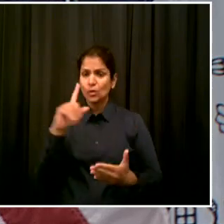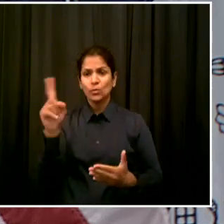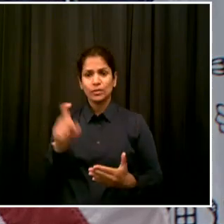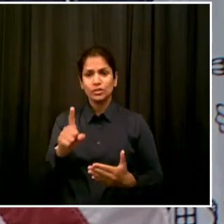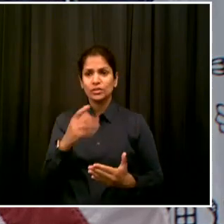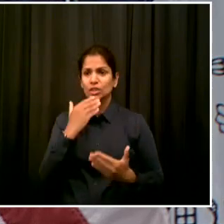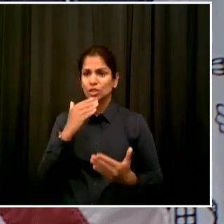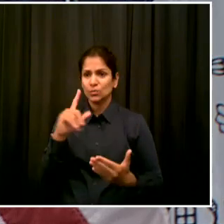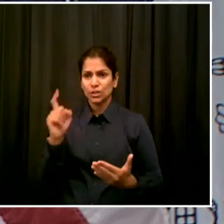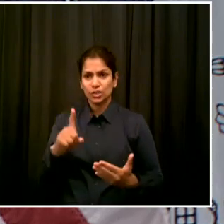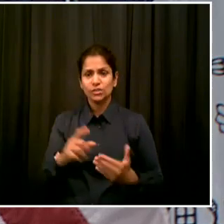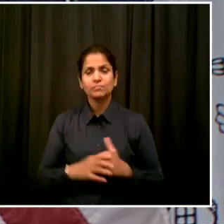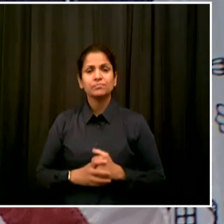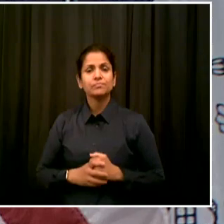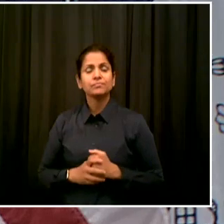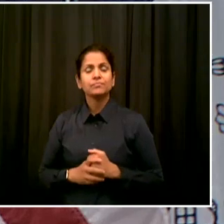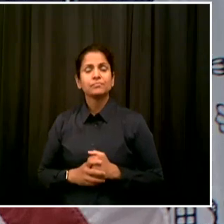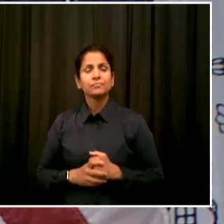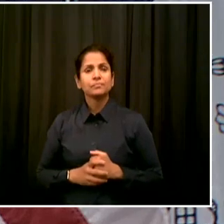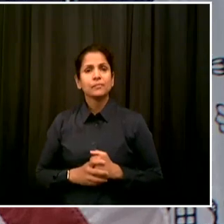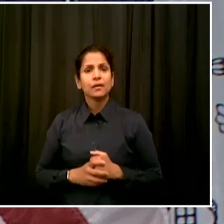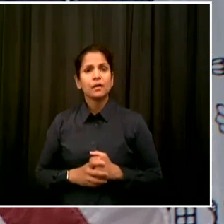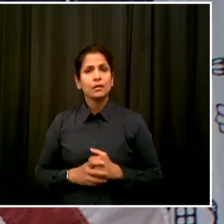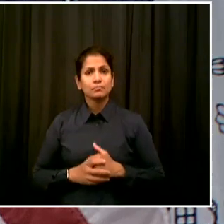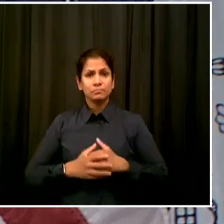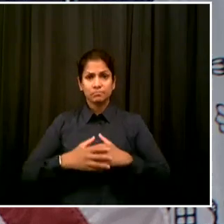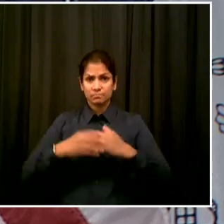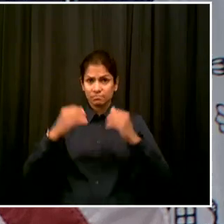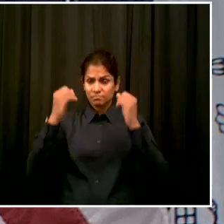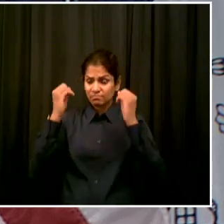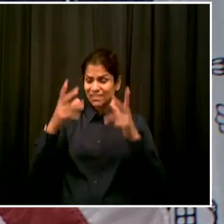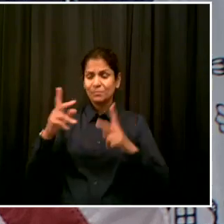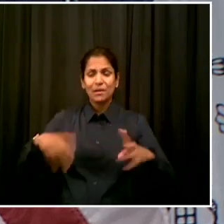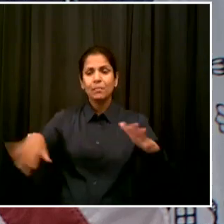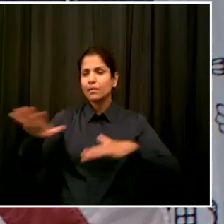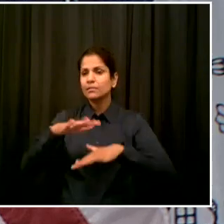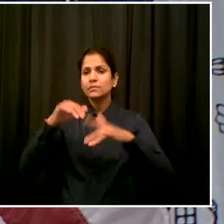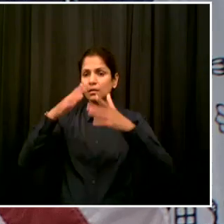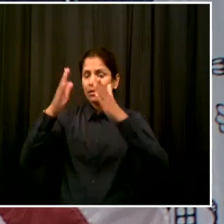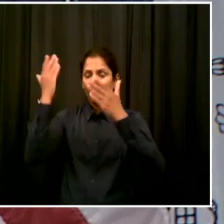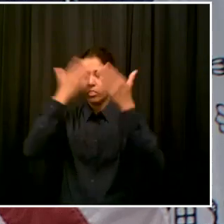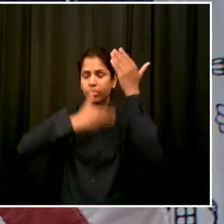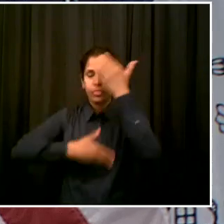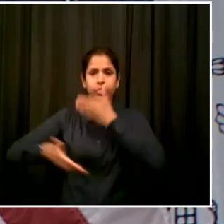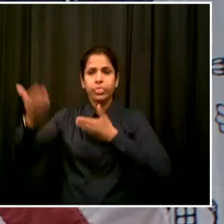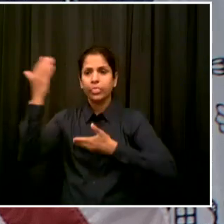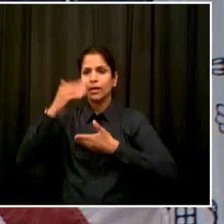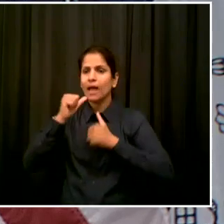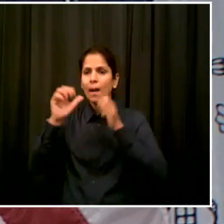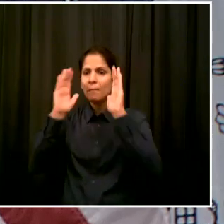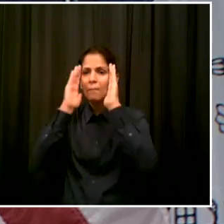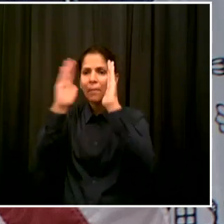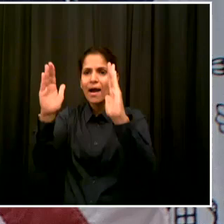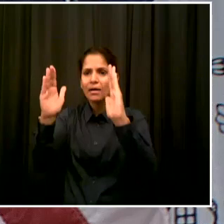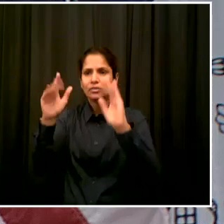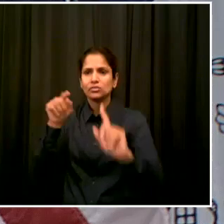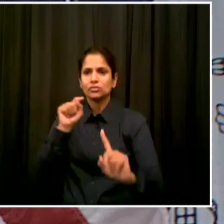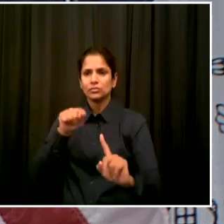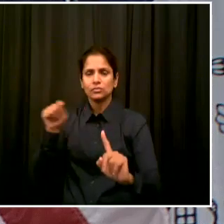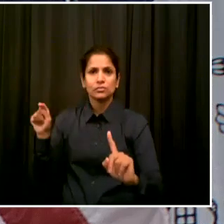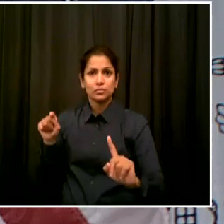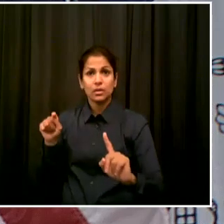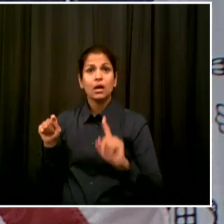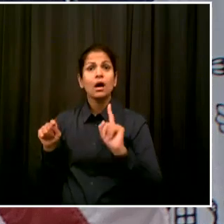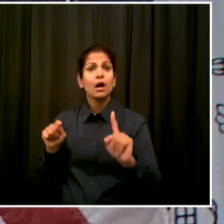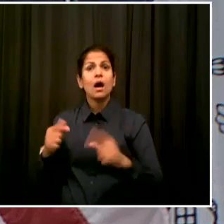of thing that doesn't get enough attention. So in this case, I've spoken with Commissioner LaRocca about what